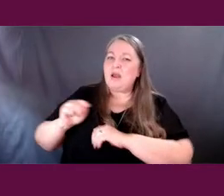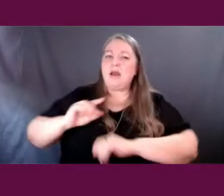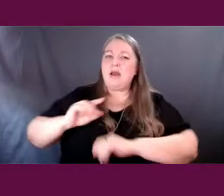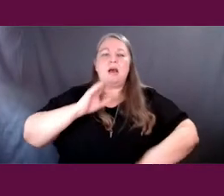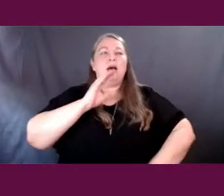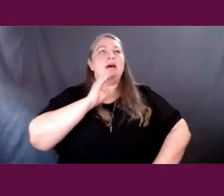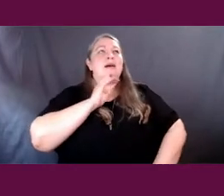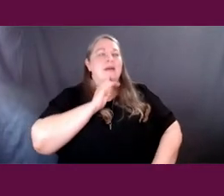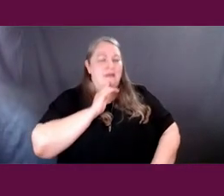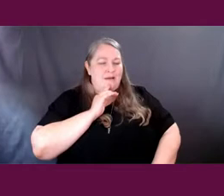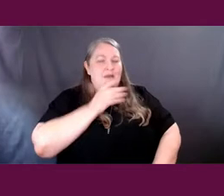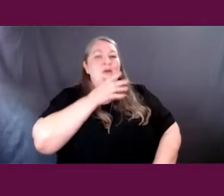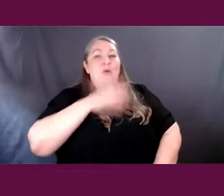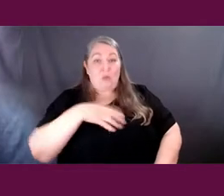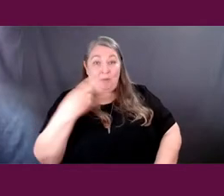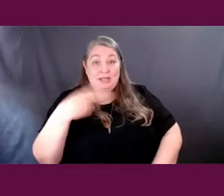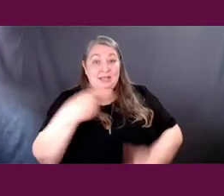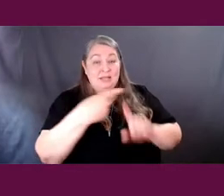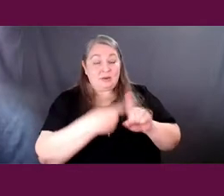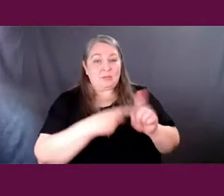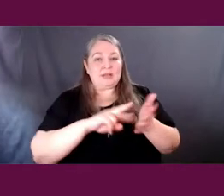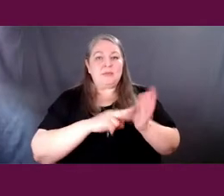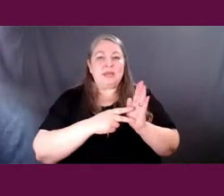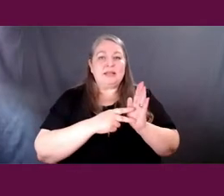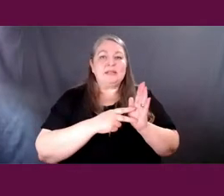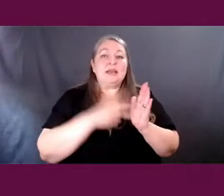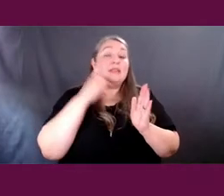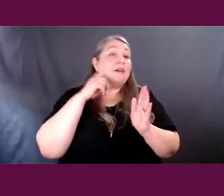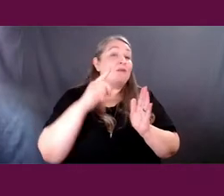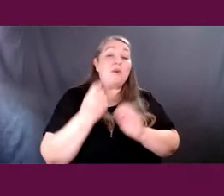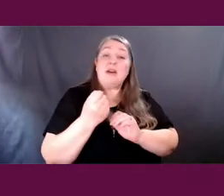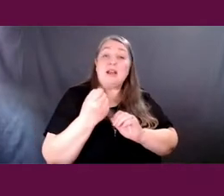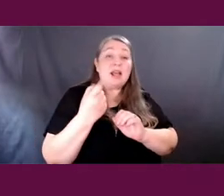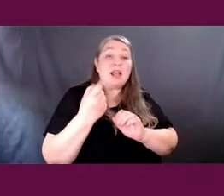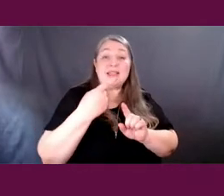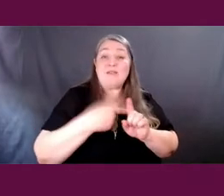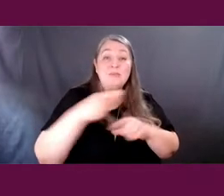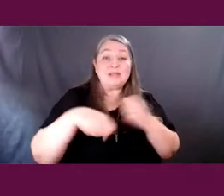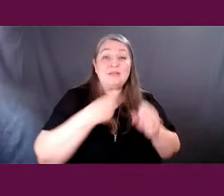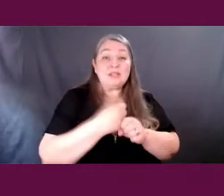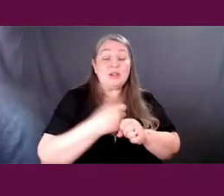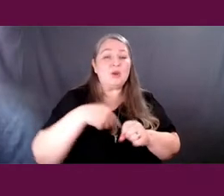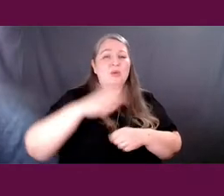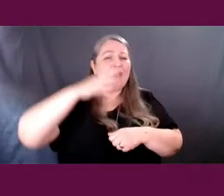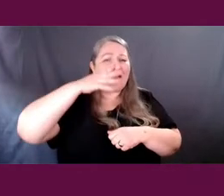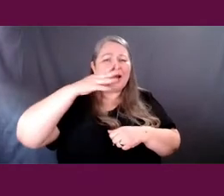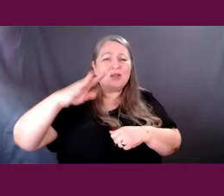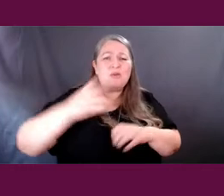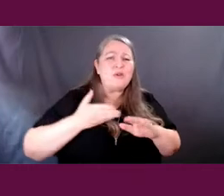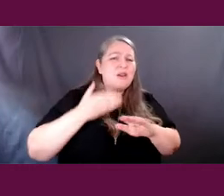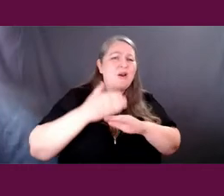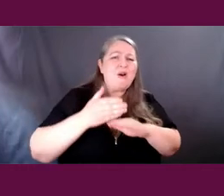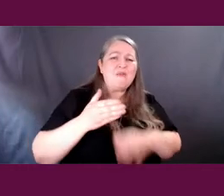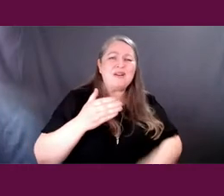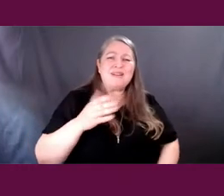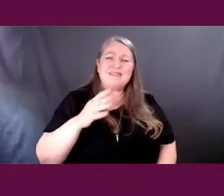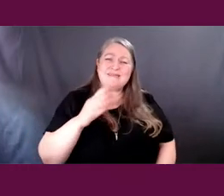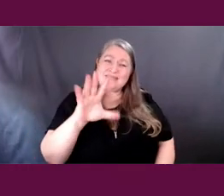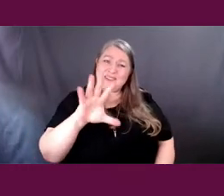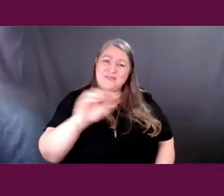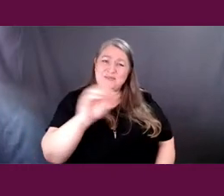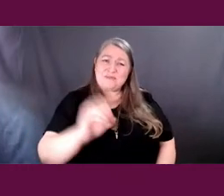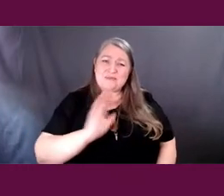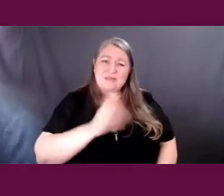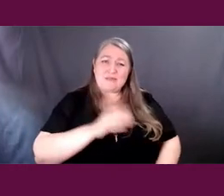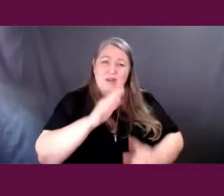Women's History Month means that for 11 months of the year, we are ignoring over half of the population. You